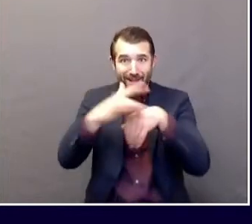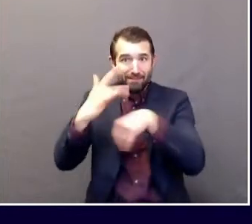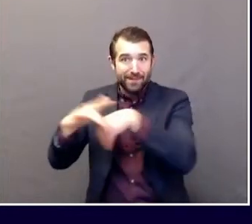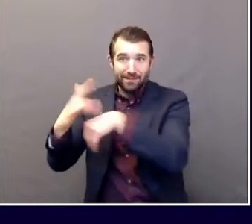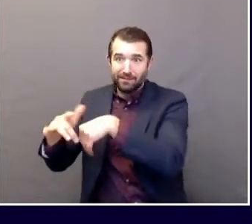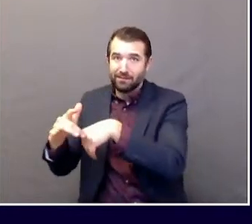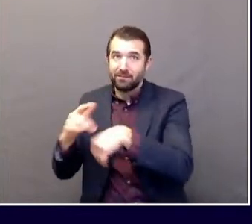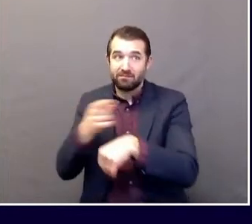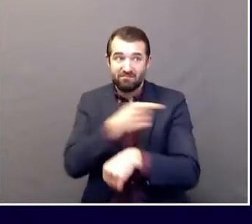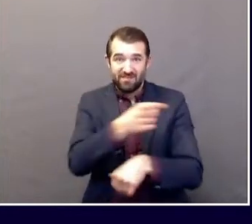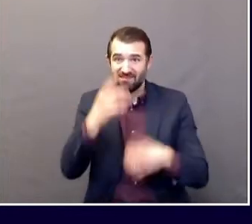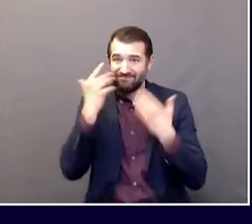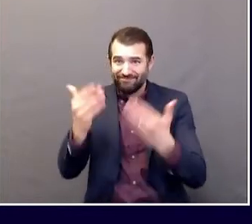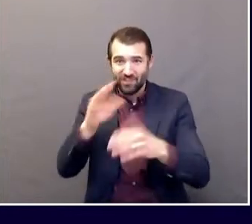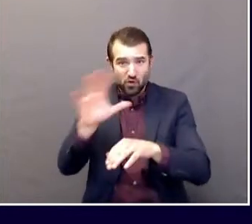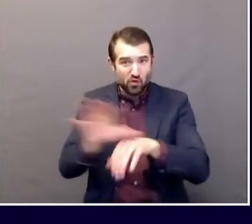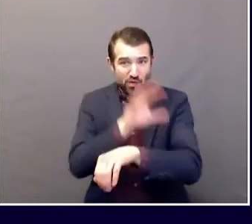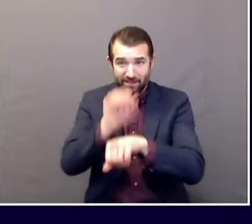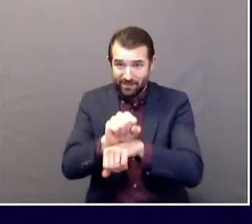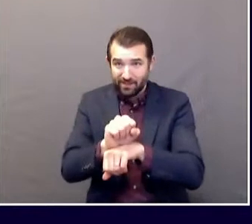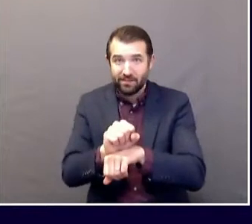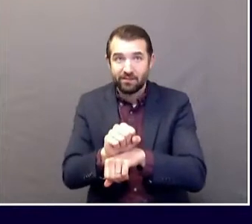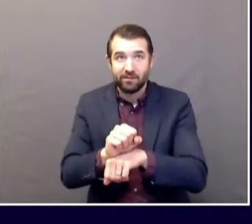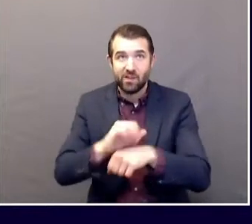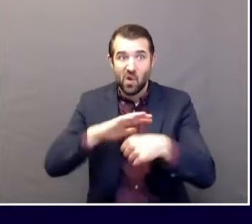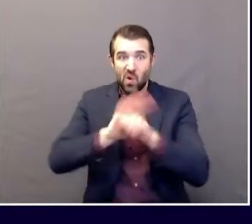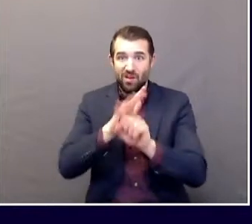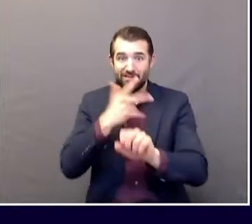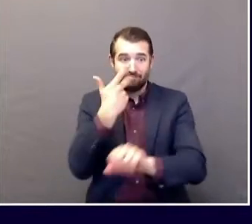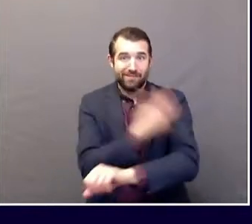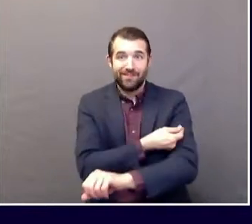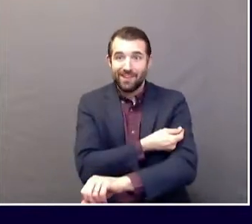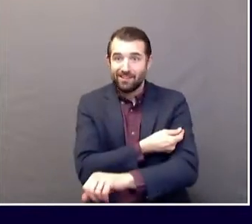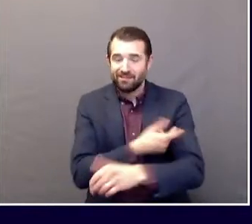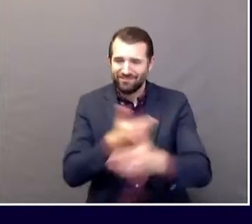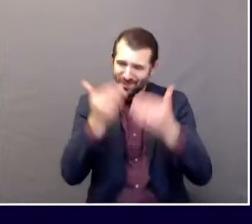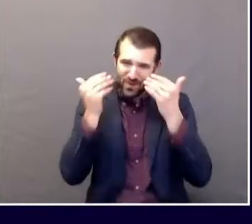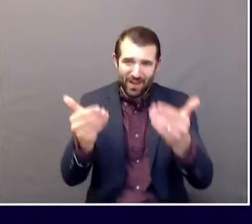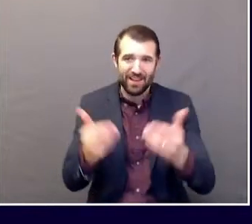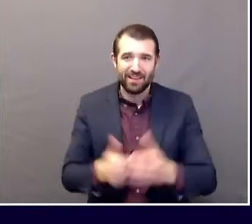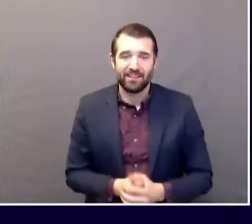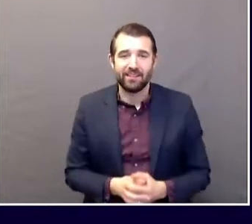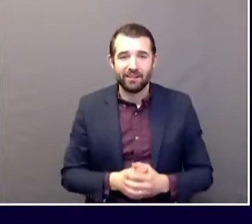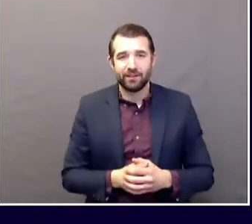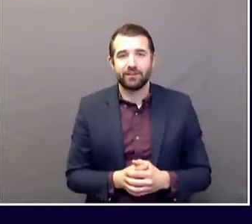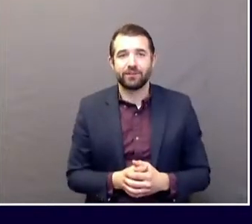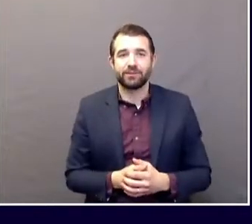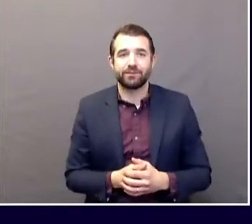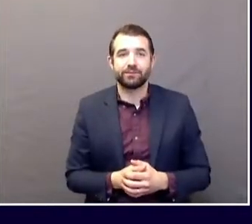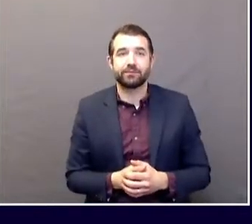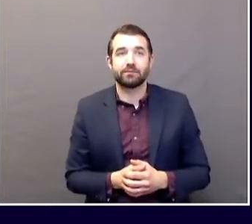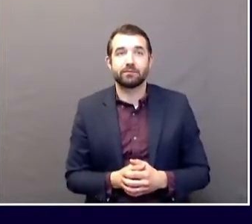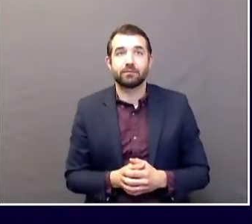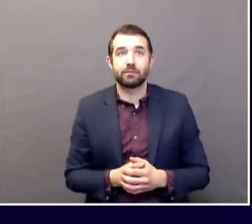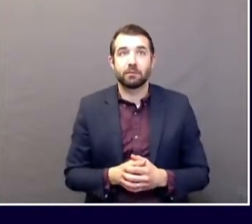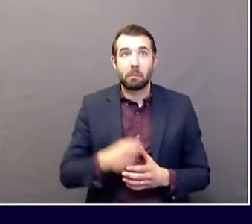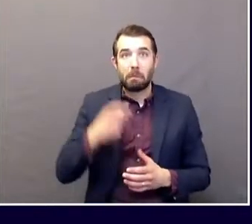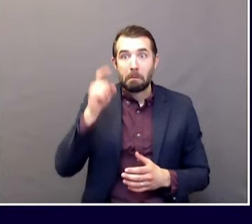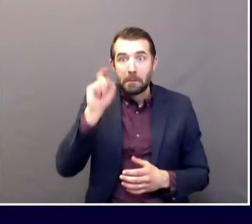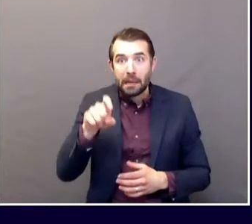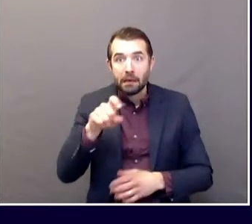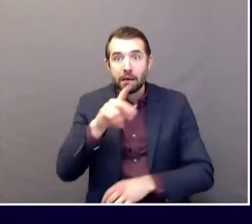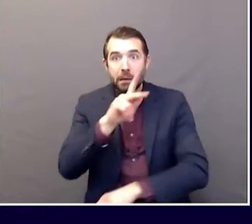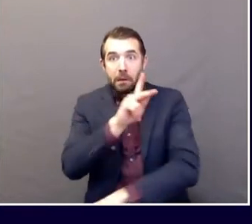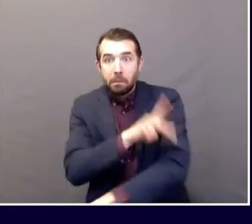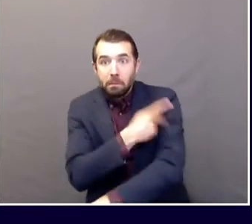your appointment for COVID-19 vaccination now. You do not need to be a patient of Northern Light